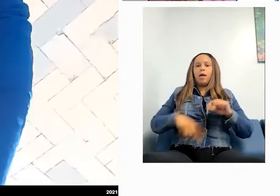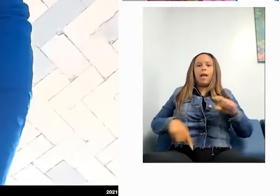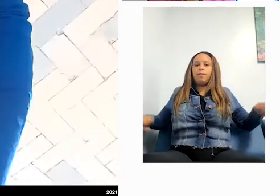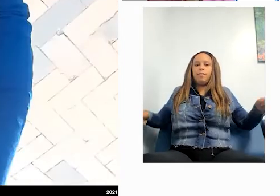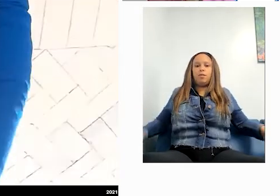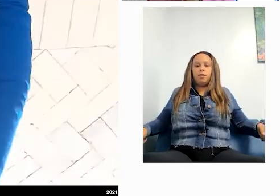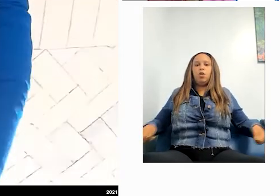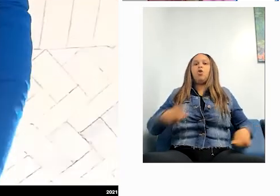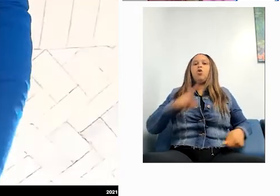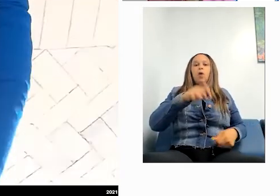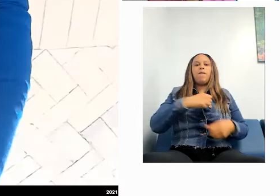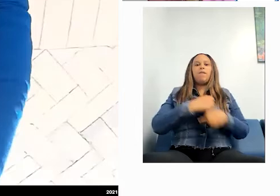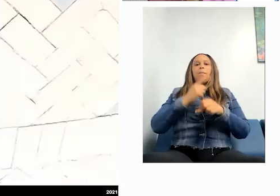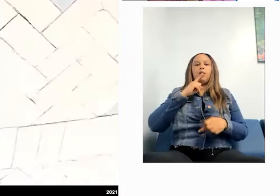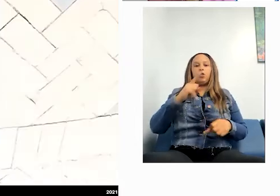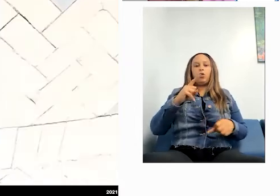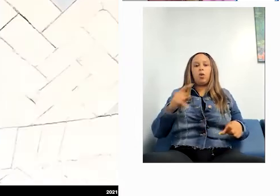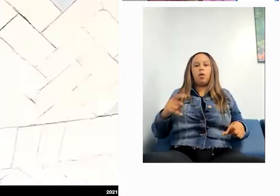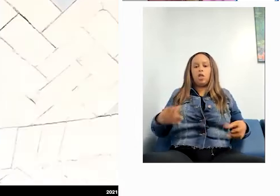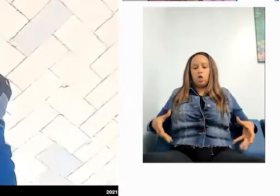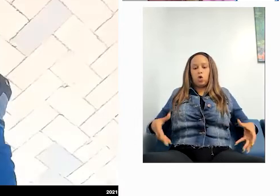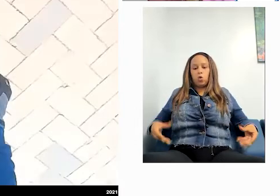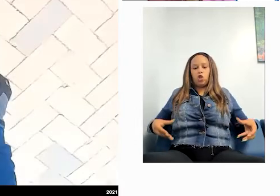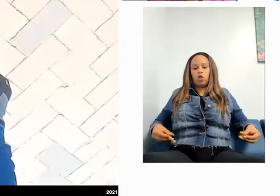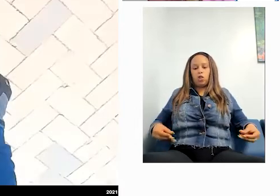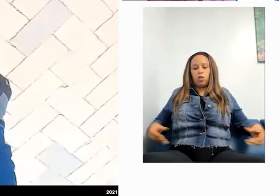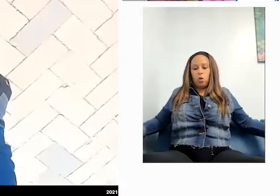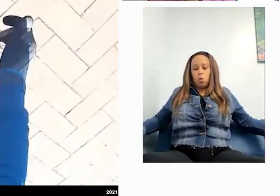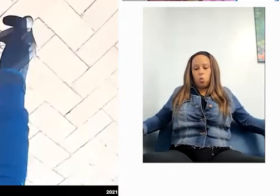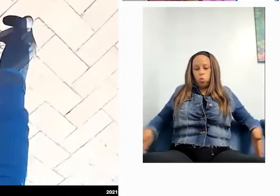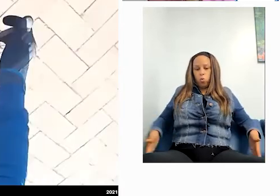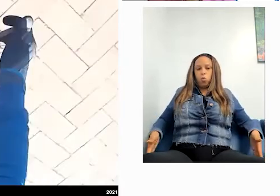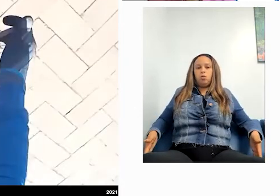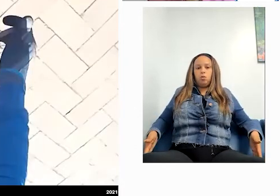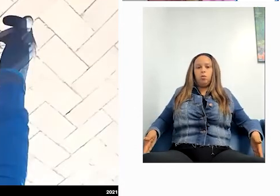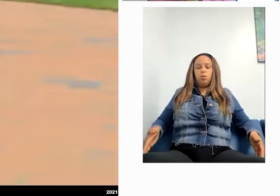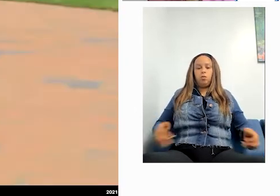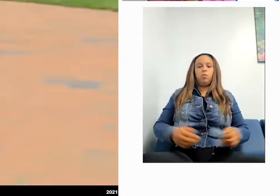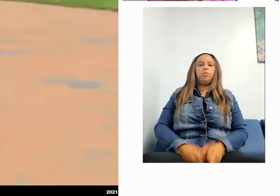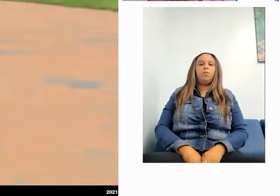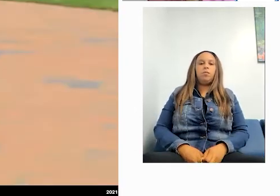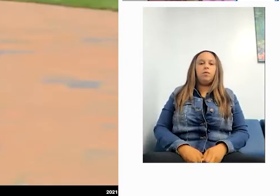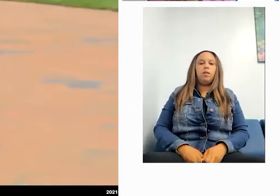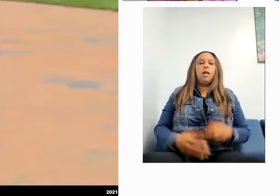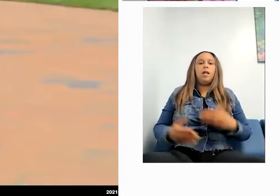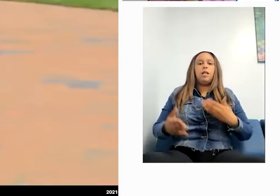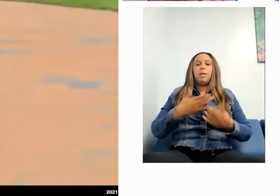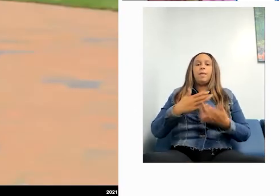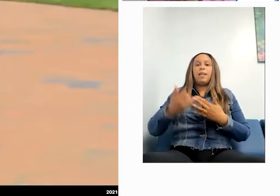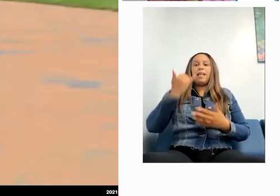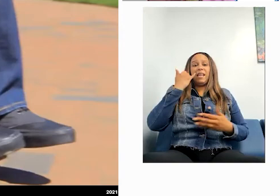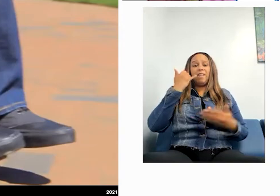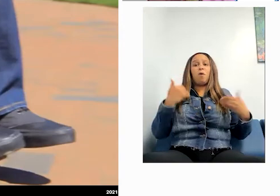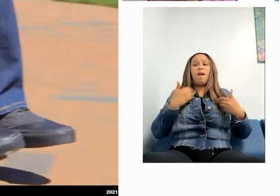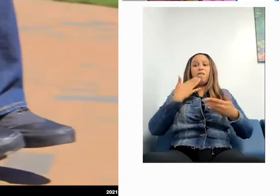time you get a wheelchair to bring the wheels closer to your body. Even when you have good posture with well-positioned wheels, you will